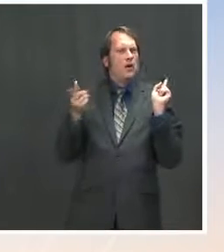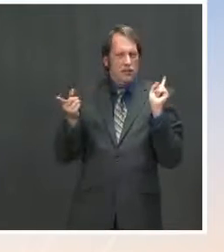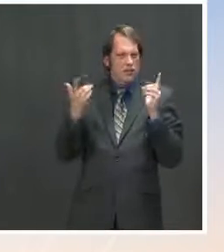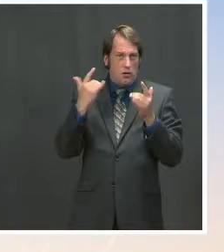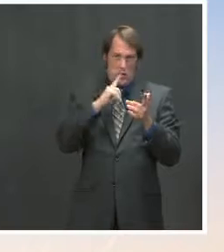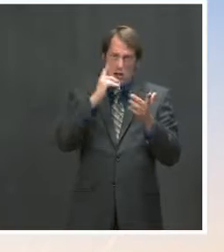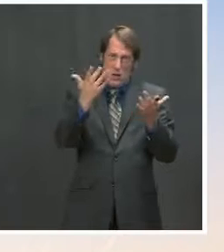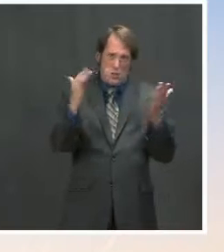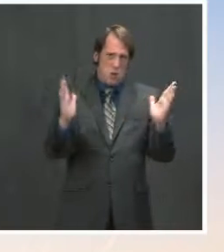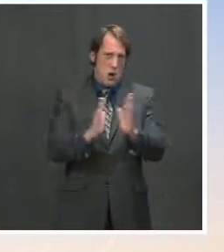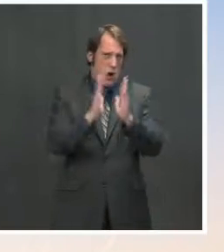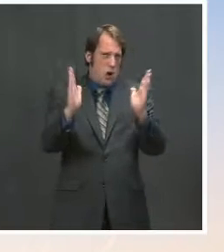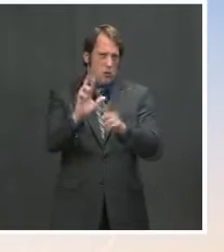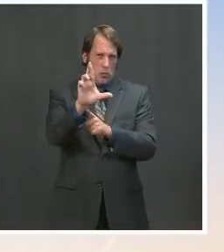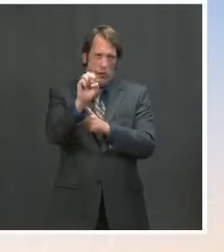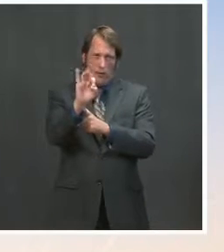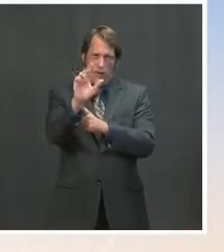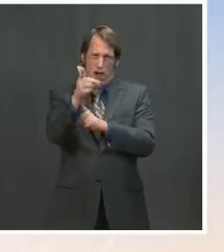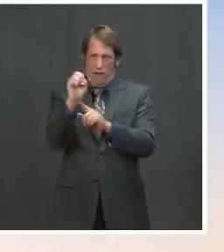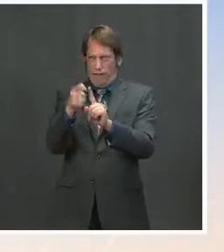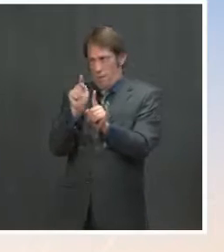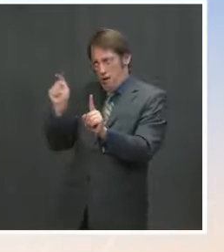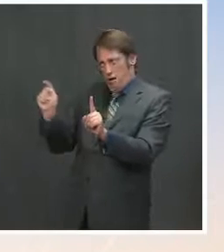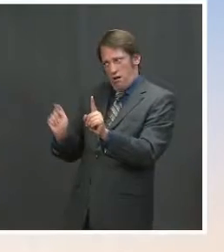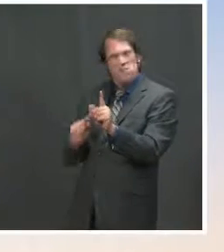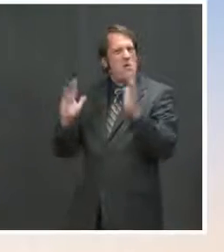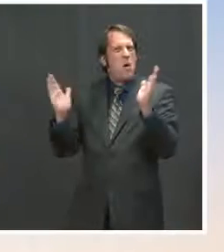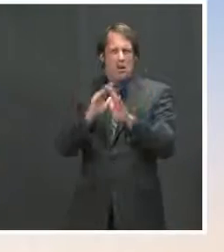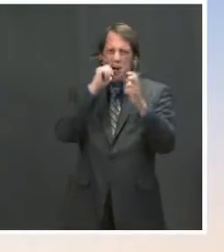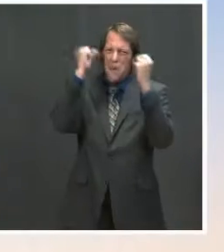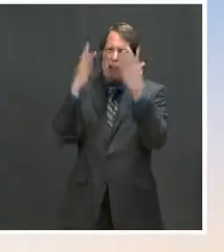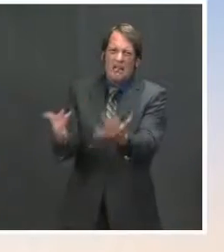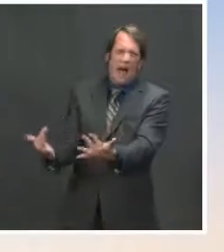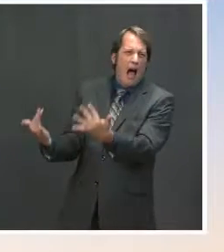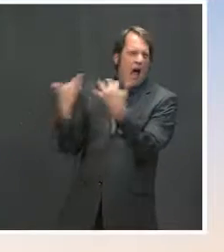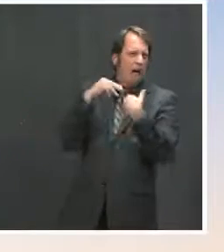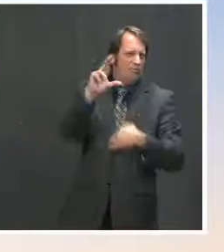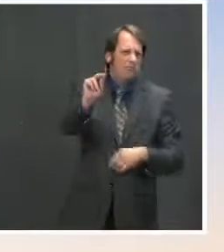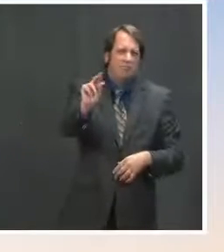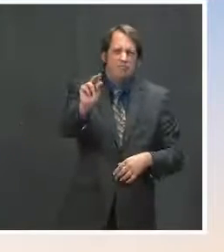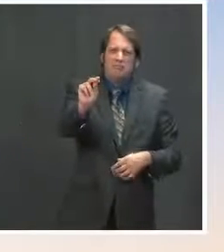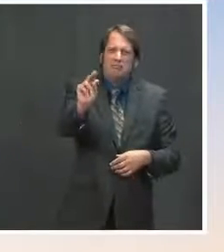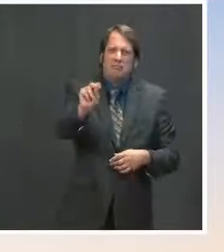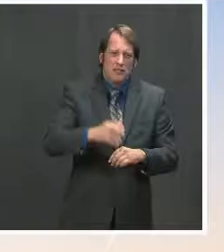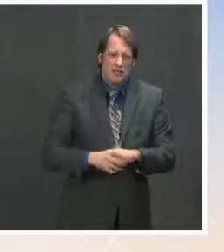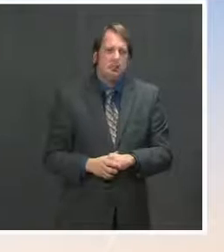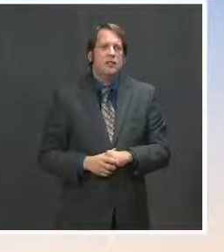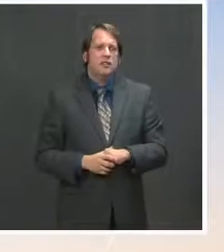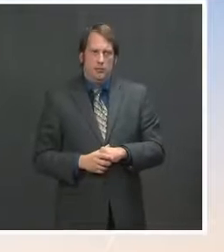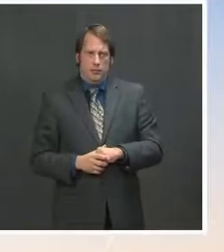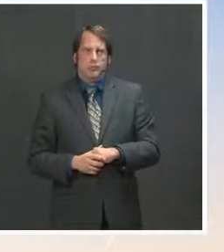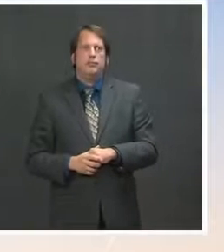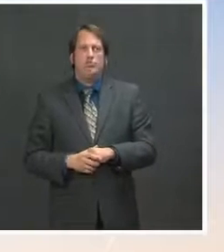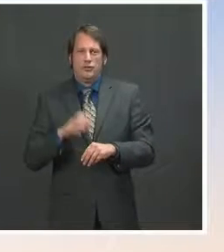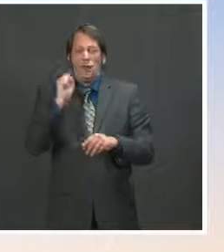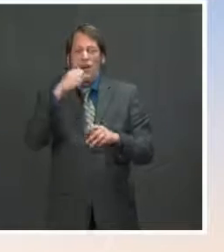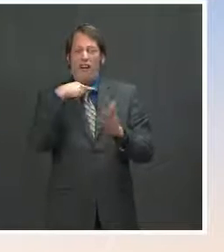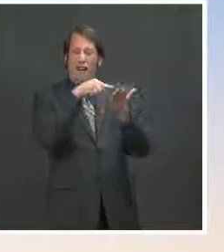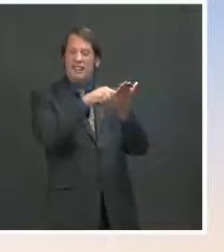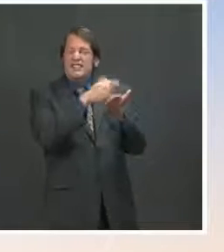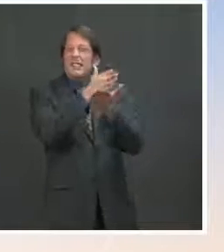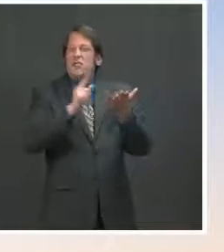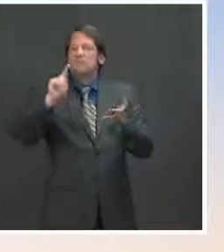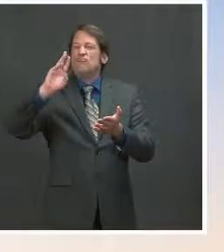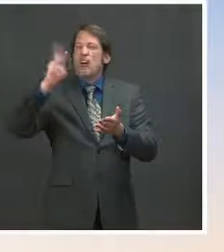time during the Trump administration. That was an important step in our view. In addition, there had been refugee flights that had